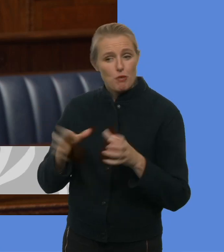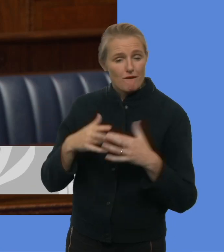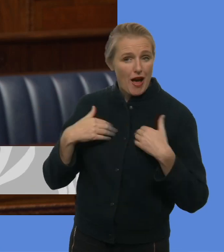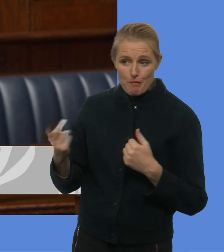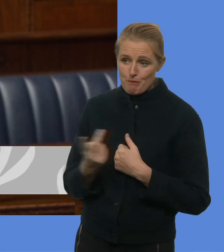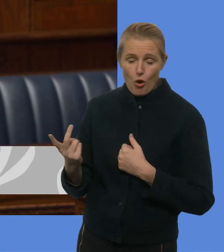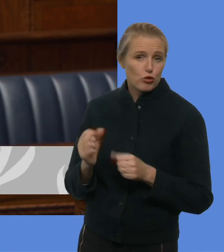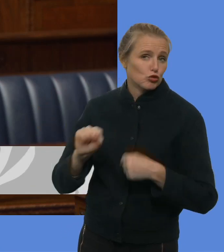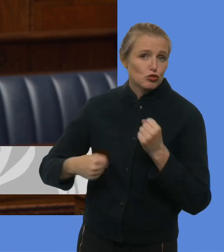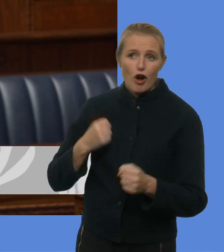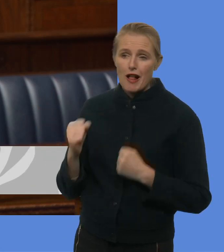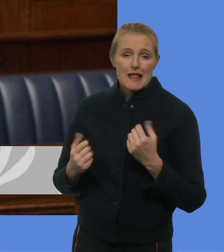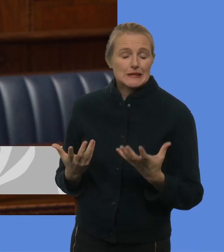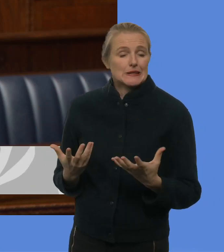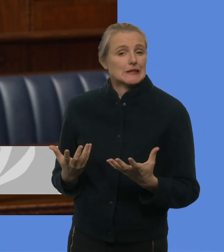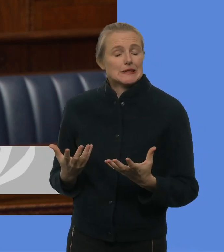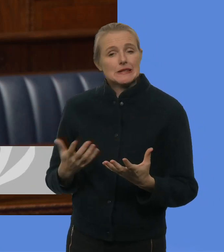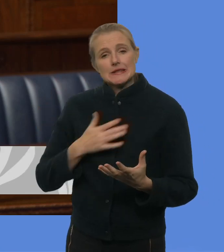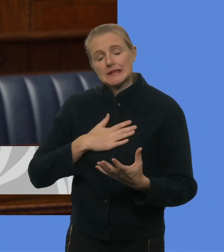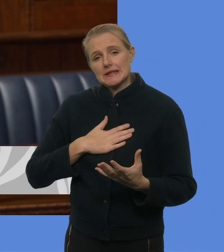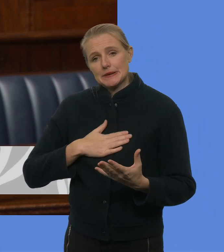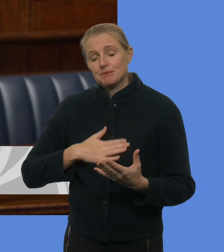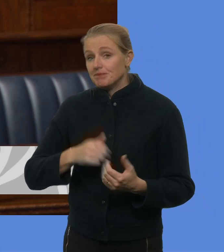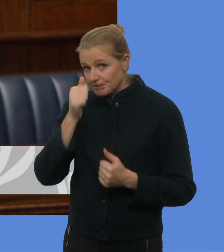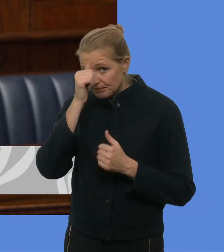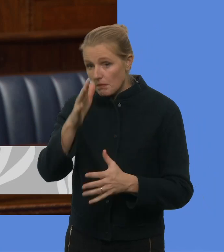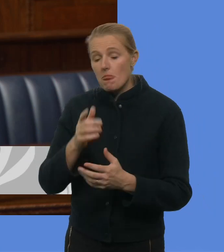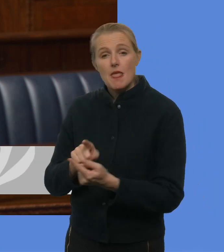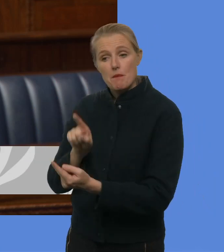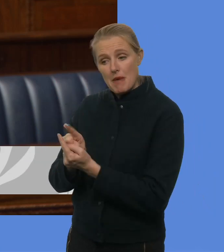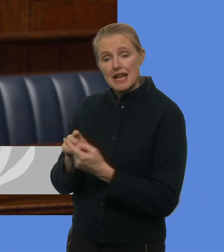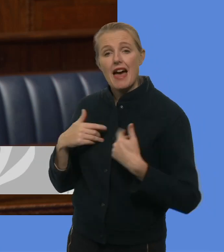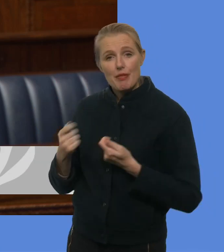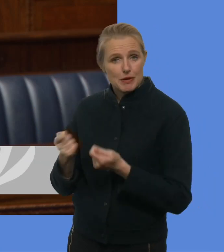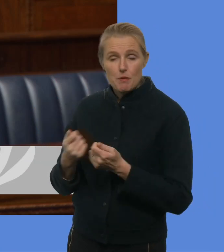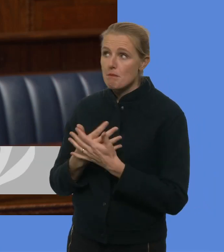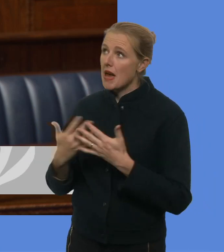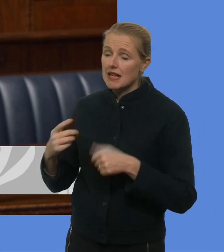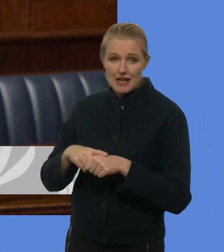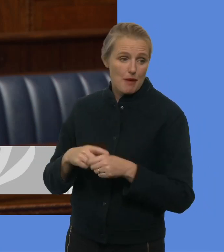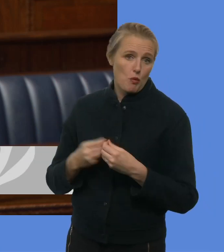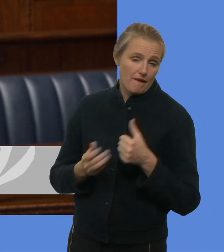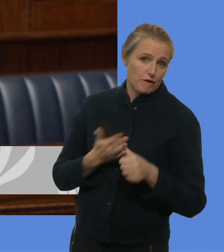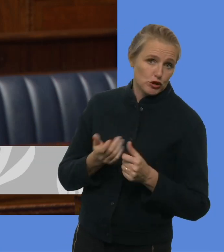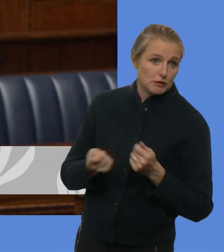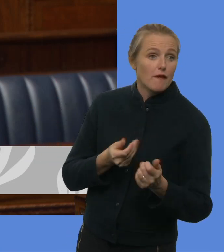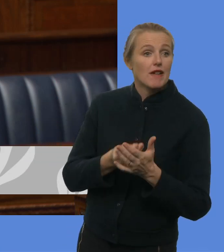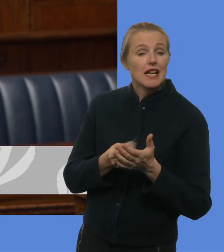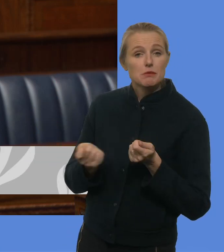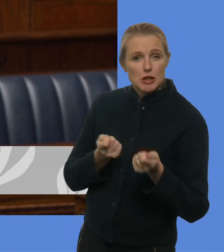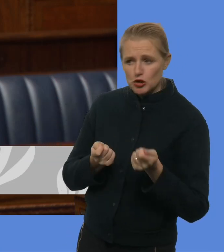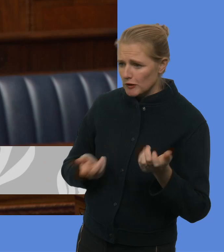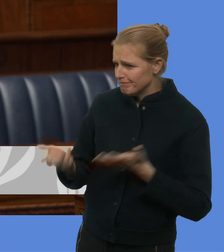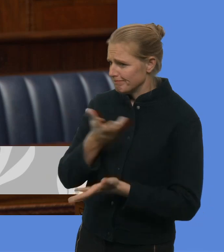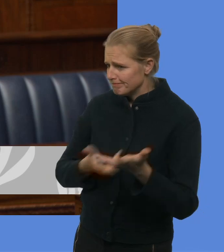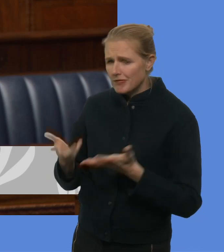can assure the member that I've met with the Health Minister on a number of occasions, along with the First Minister and the Finance Minister, first of all